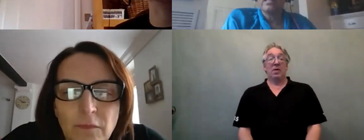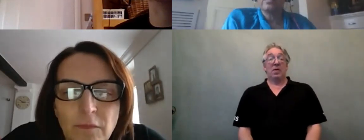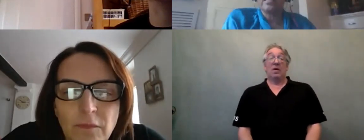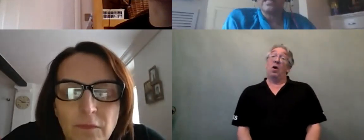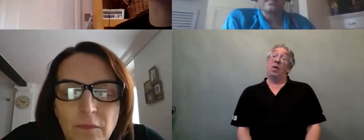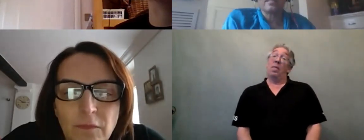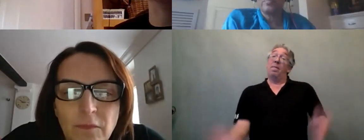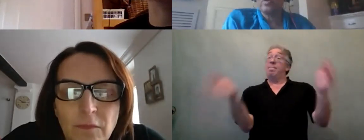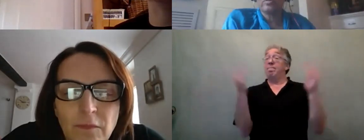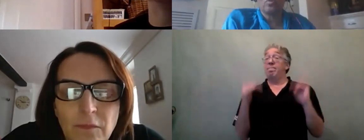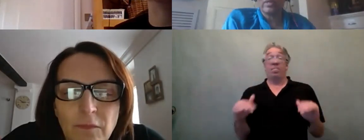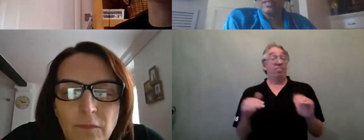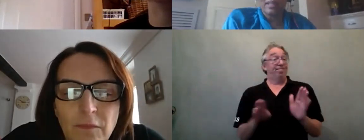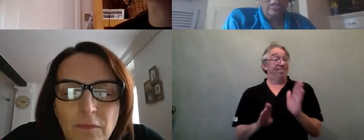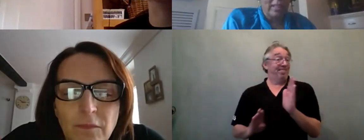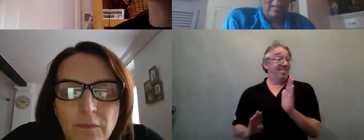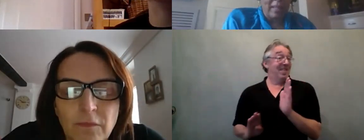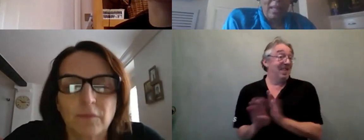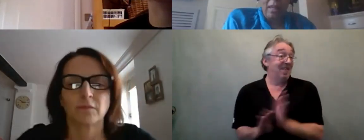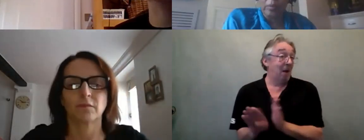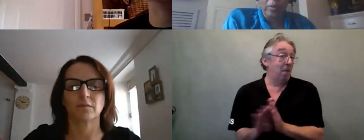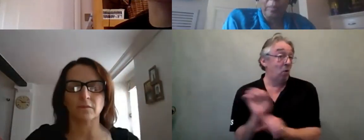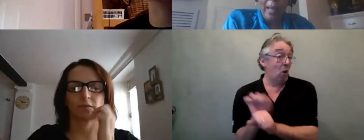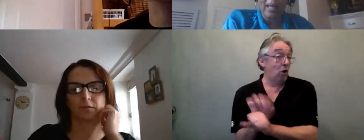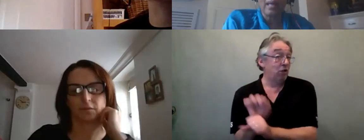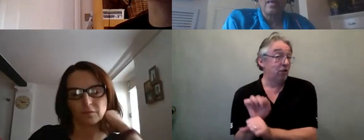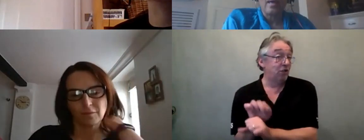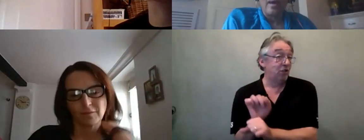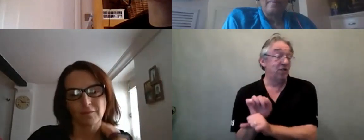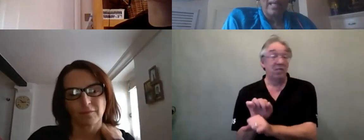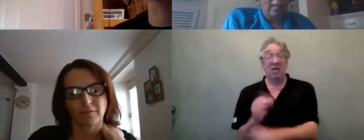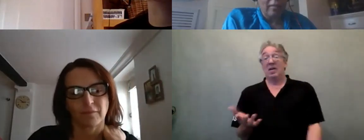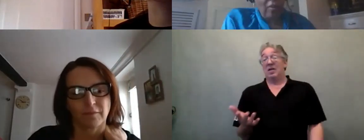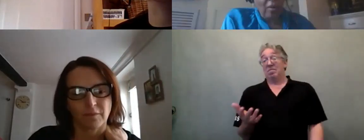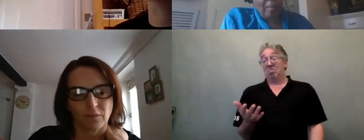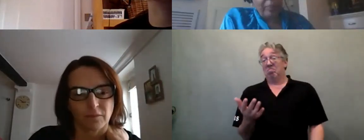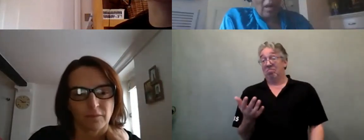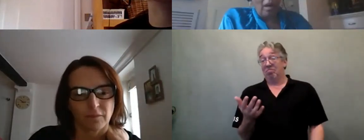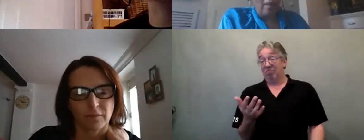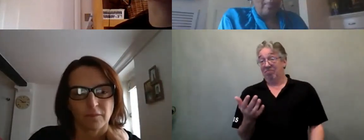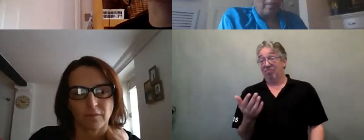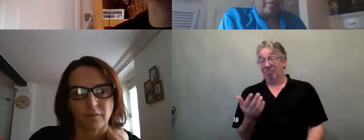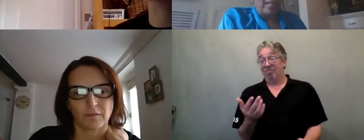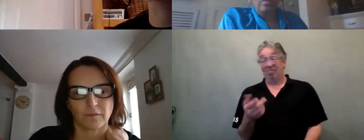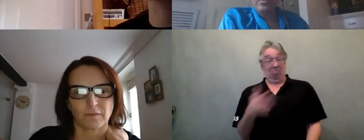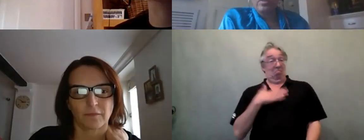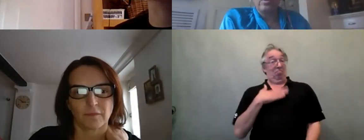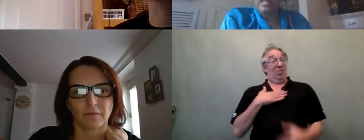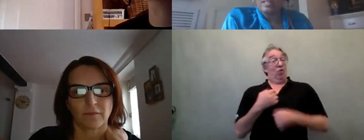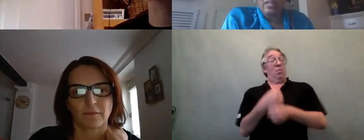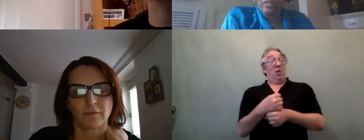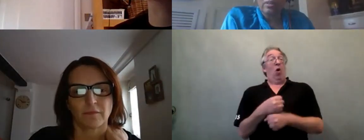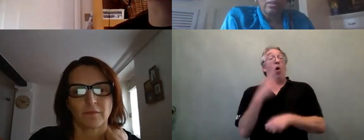And here it's both organizations like myself, the World Bank, that I come from, but it's